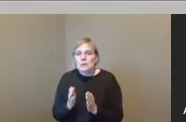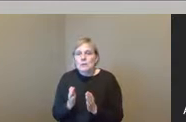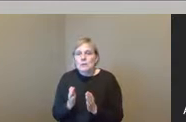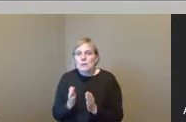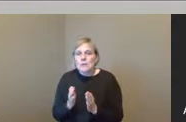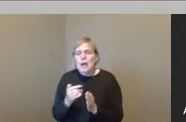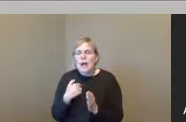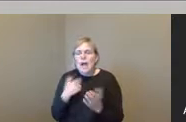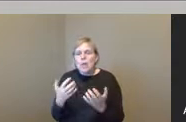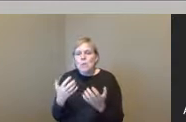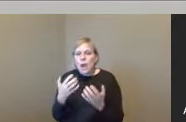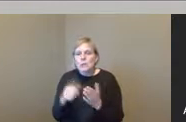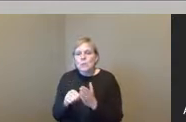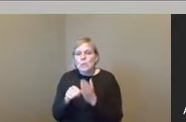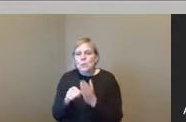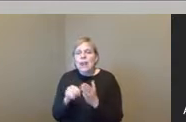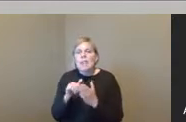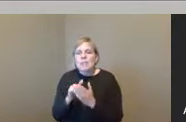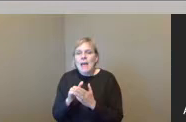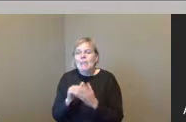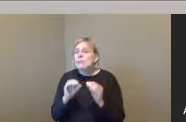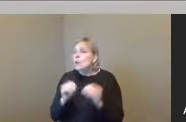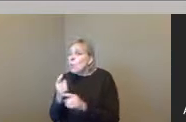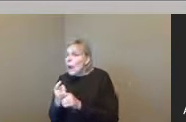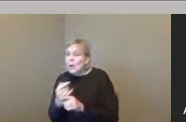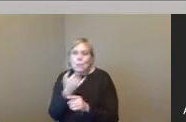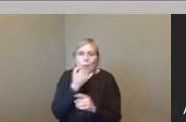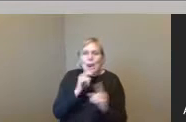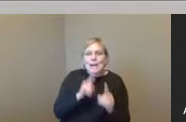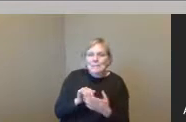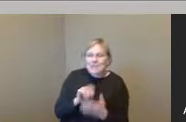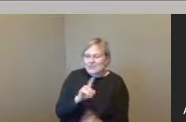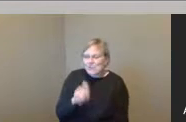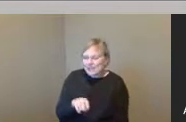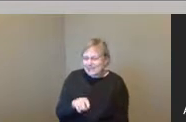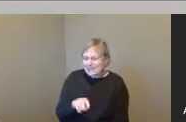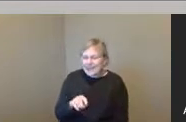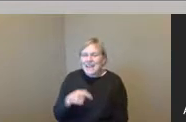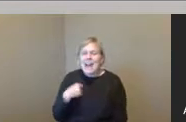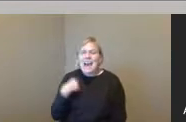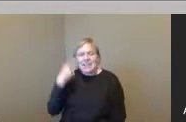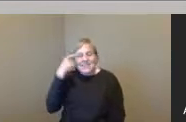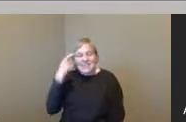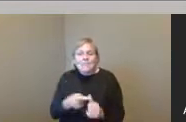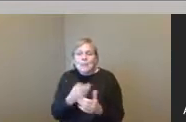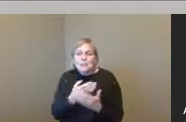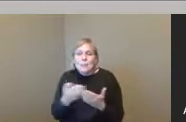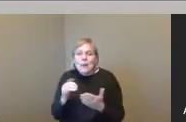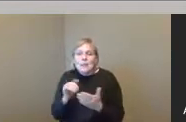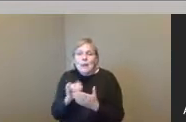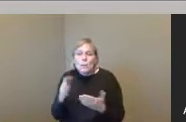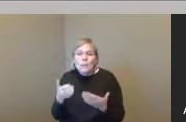So I do want to reiterate, like, there's no right or wrong answer for this question. And I think the first point that you brought up is a very